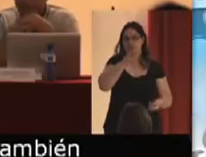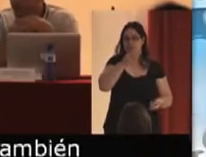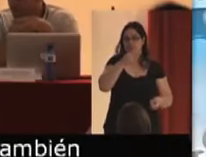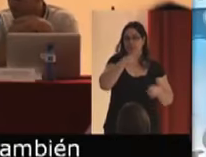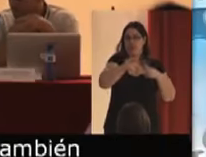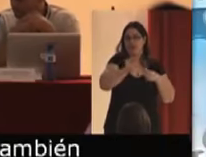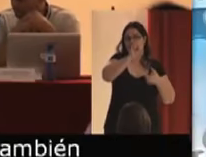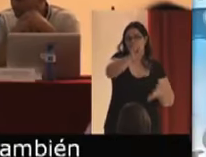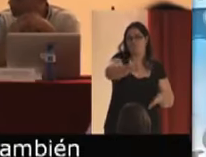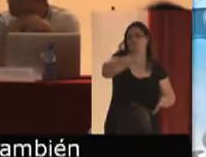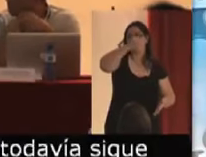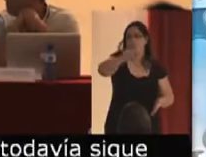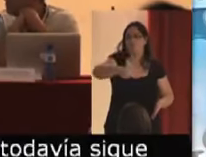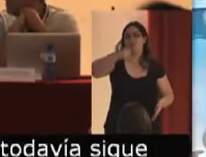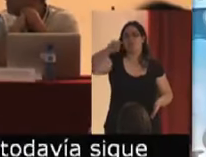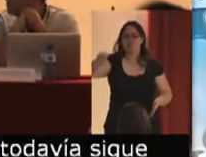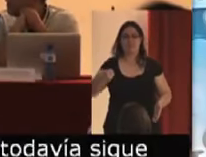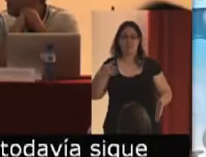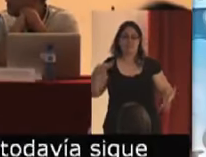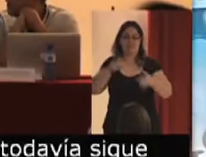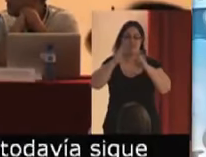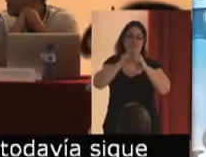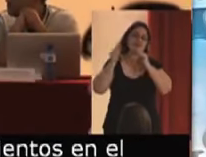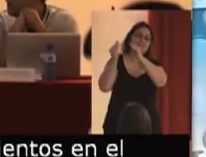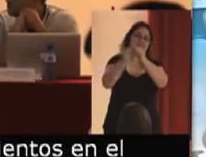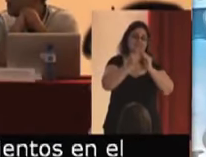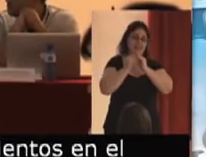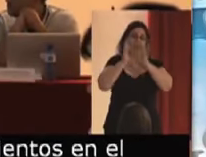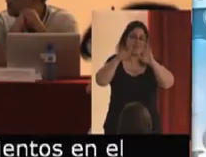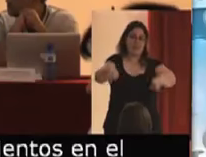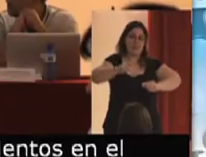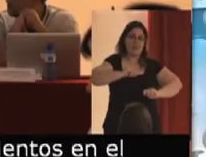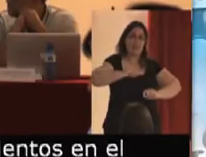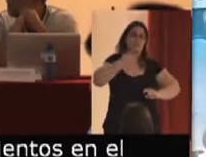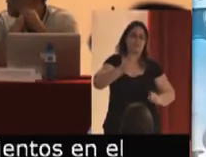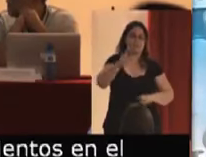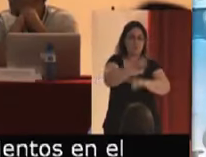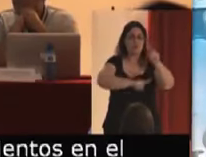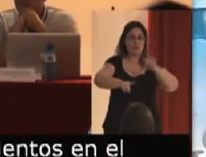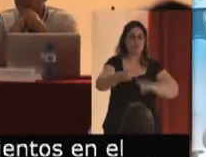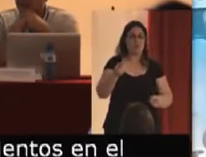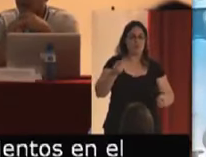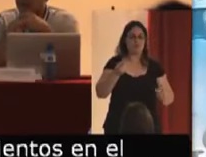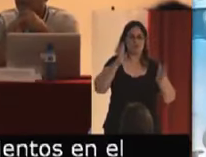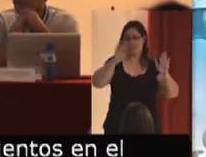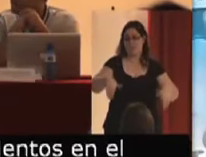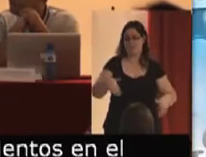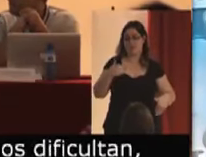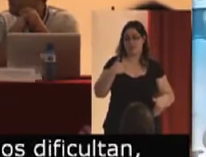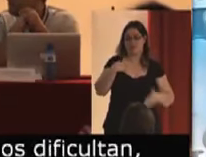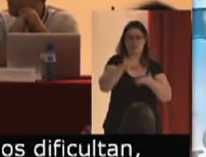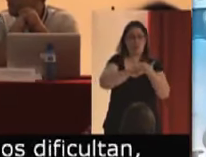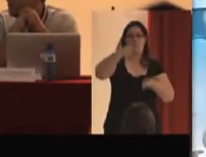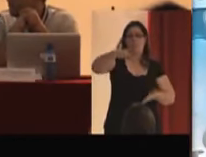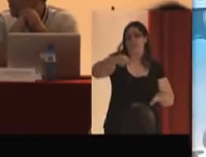So there's still gaps and overlaps in the world of standards, which make it difficult